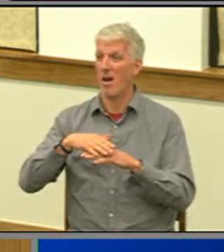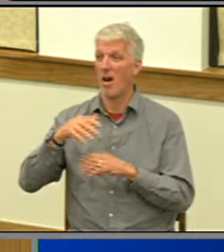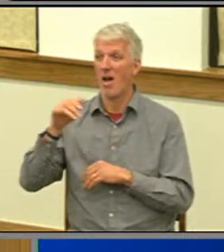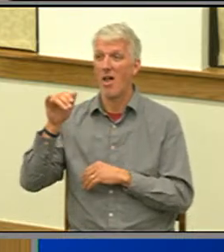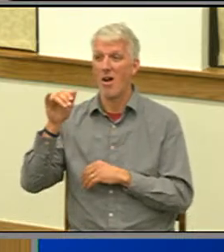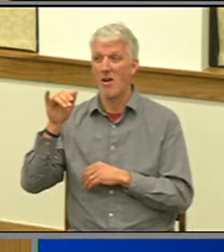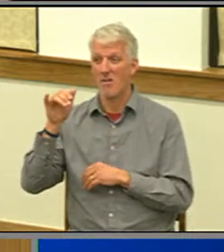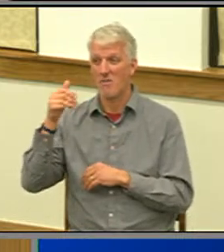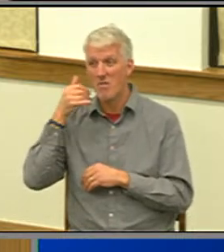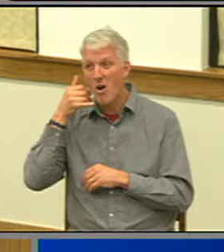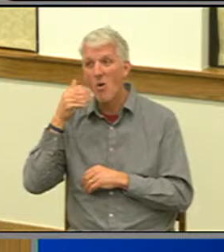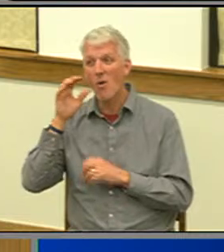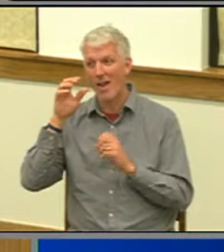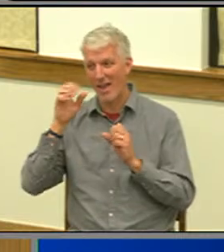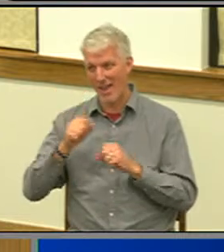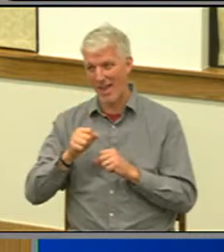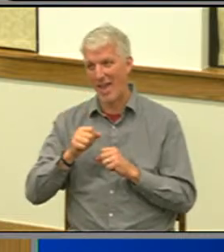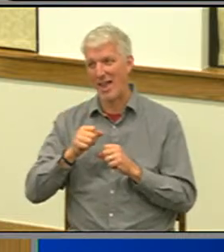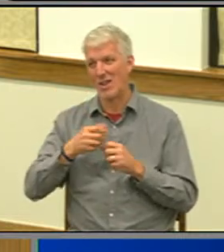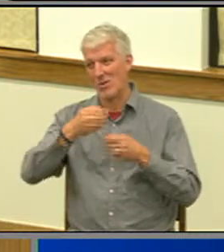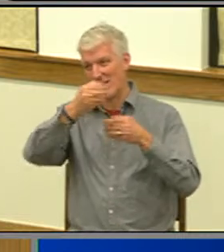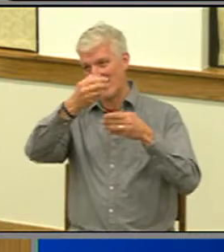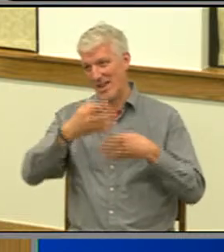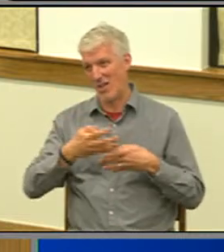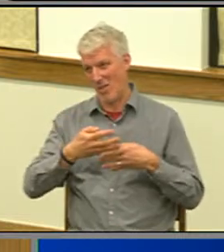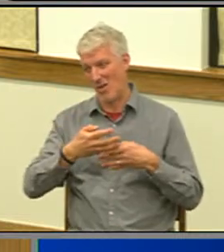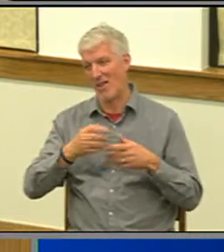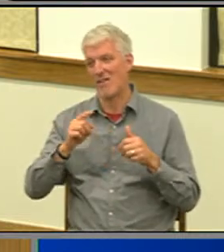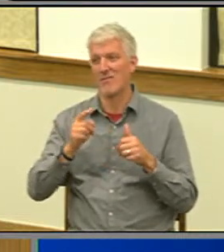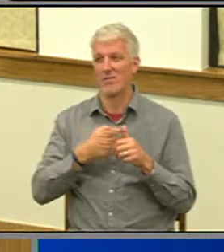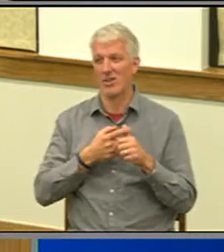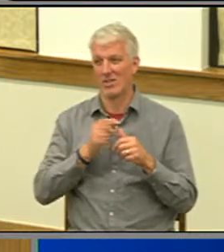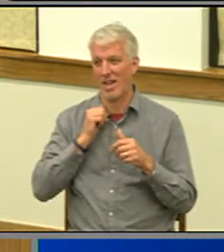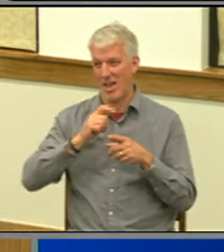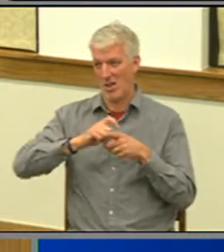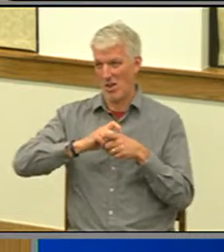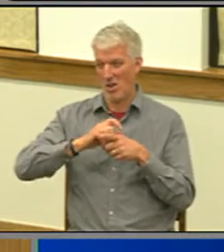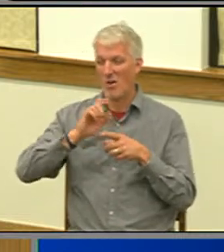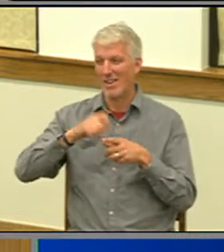to drop from the WebEx to dial to the public line at